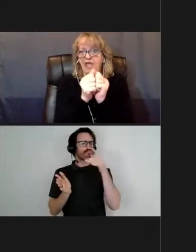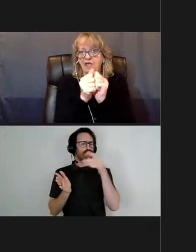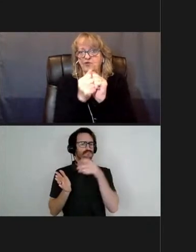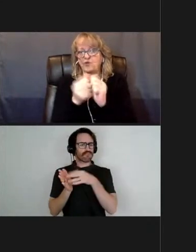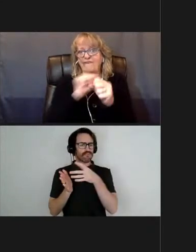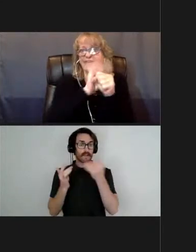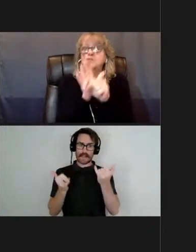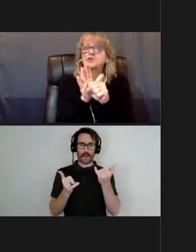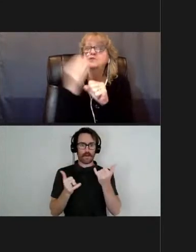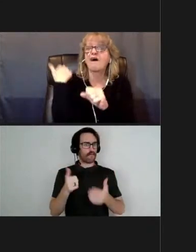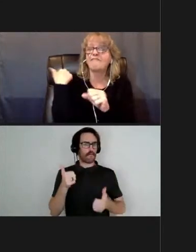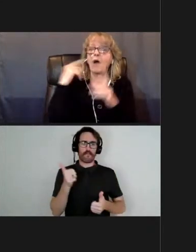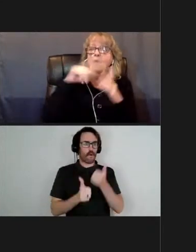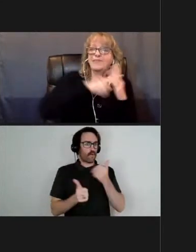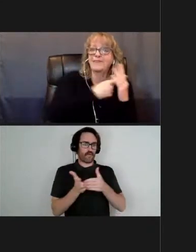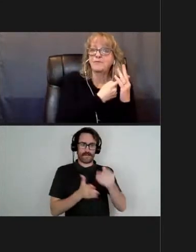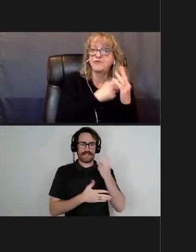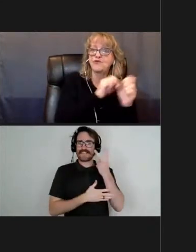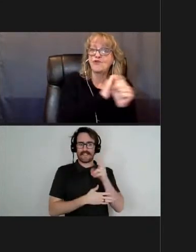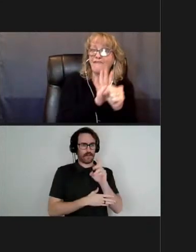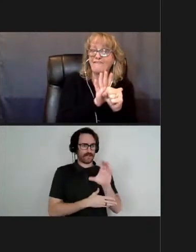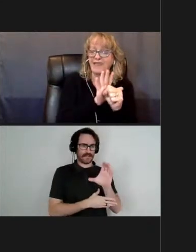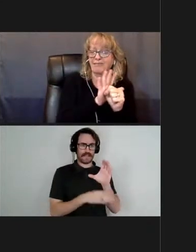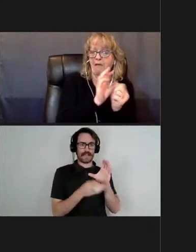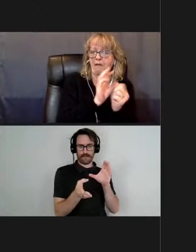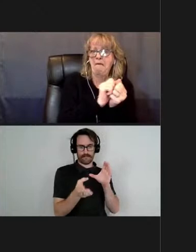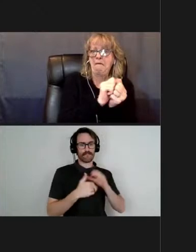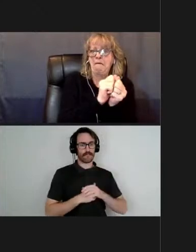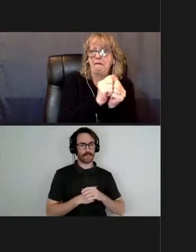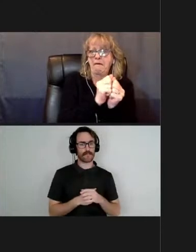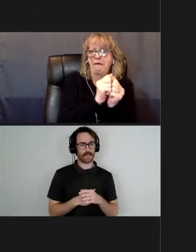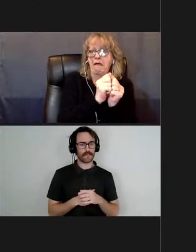majority. If I could have the next slide, please.